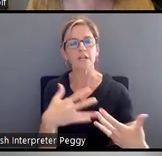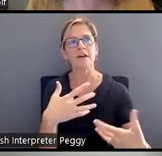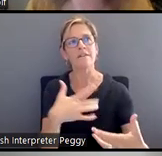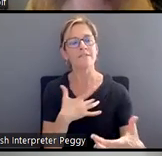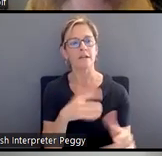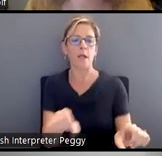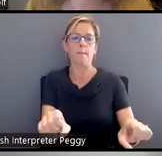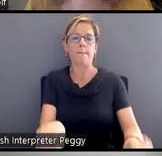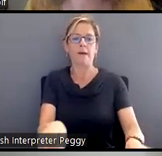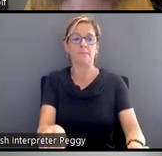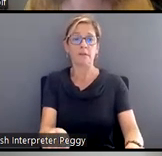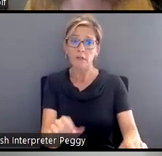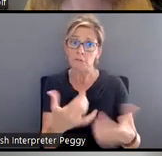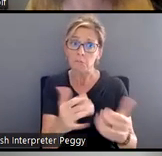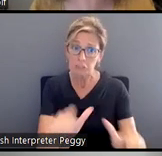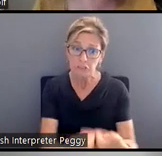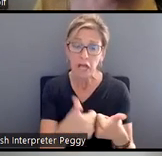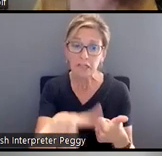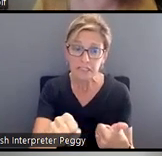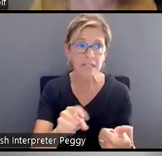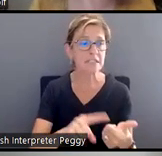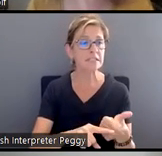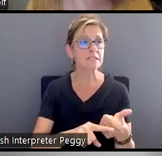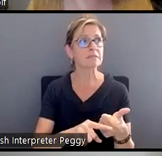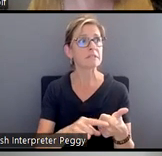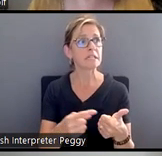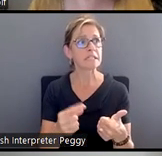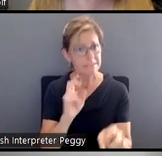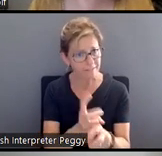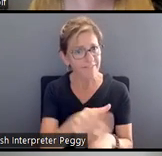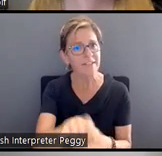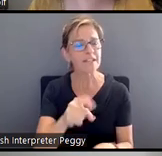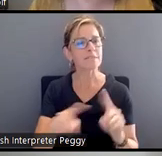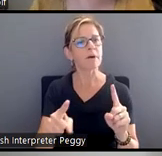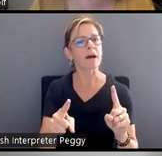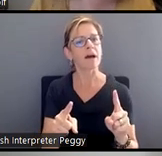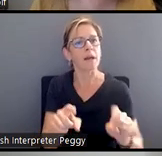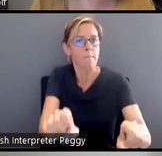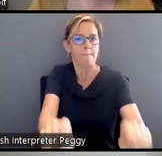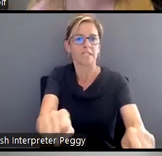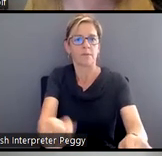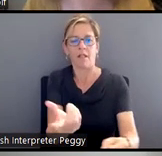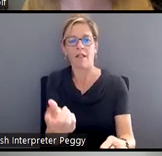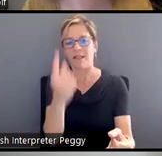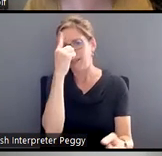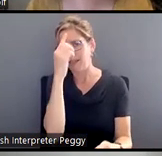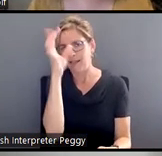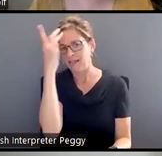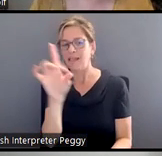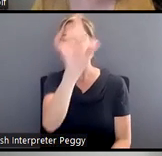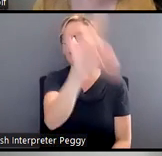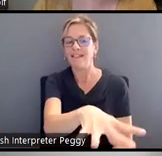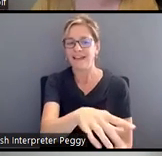feel possible. And they may need us to come alongside and reassure them that I'm going to be with you every step of the